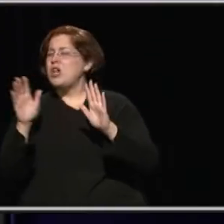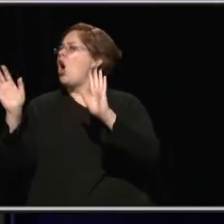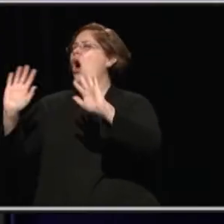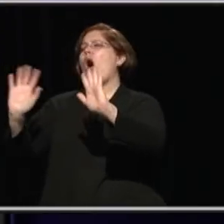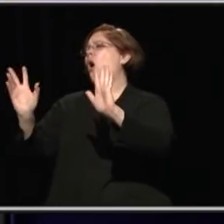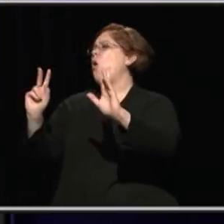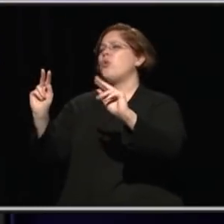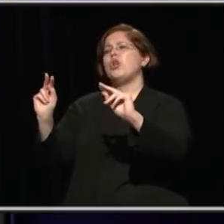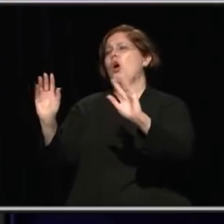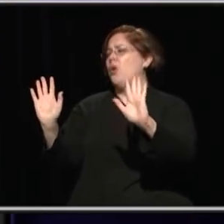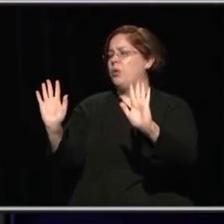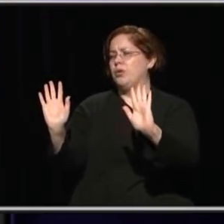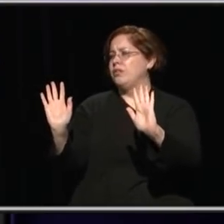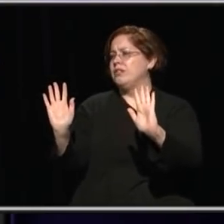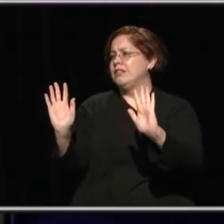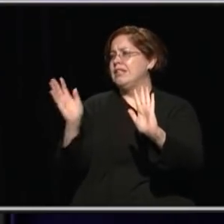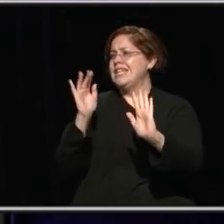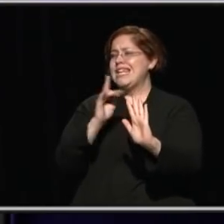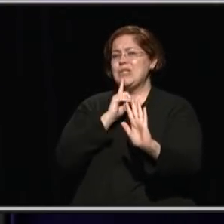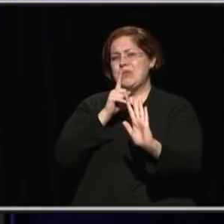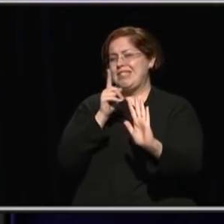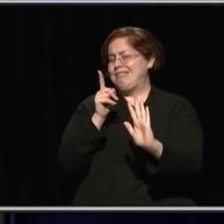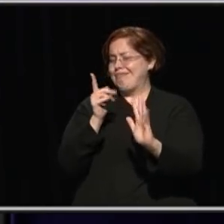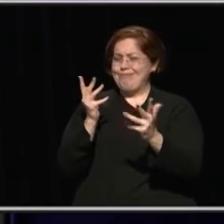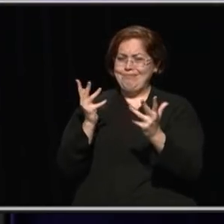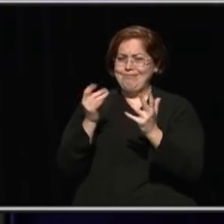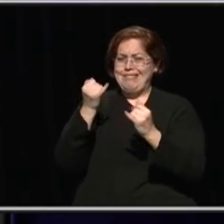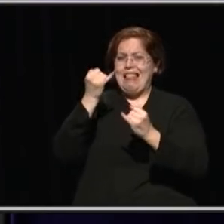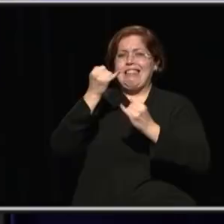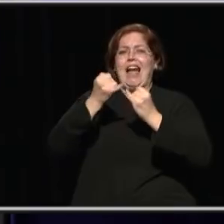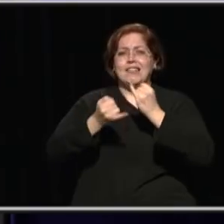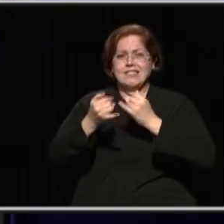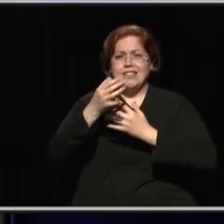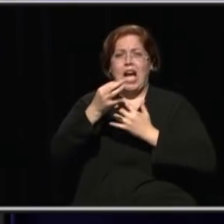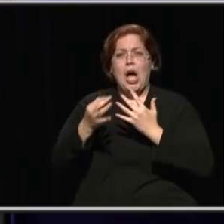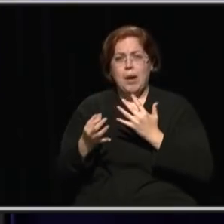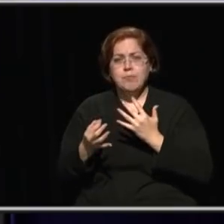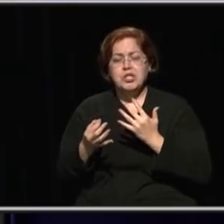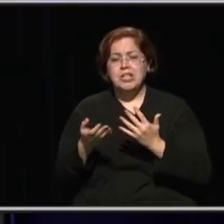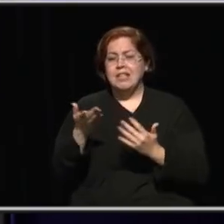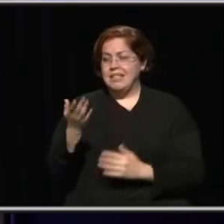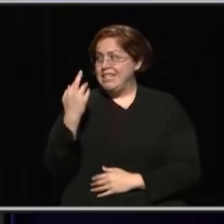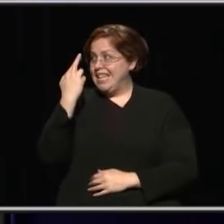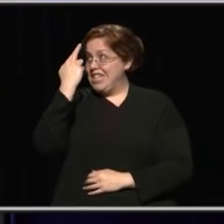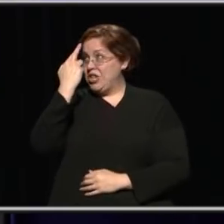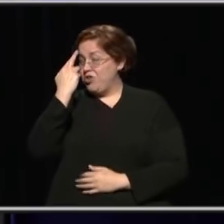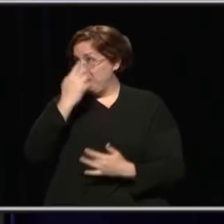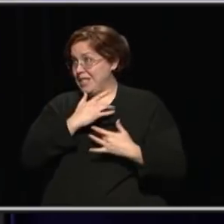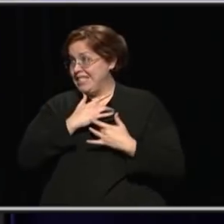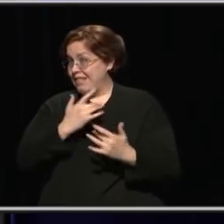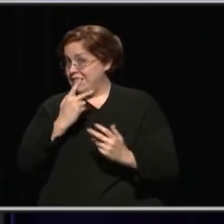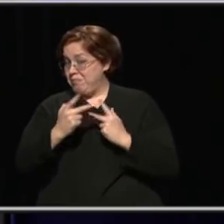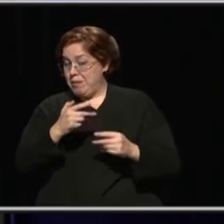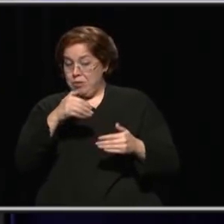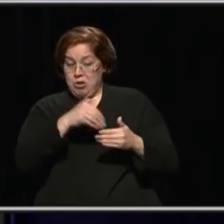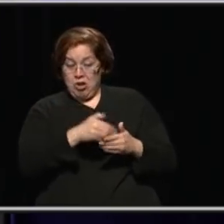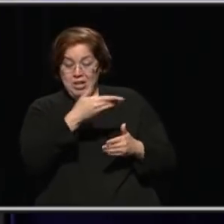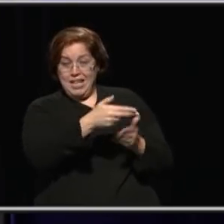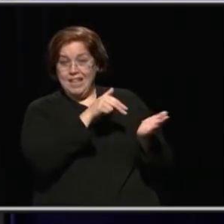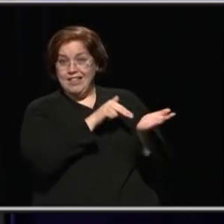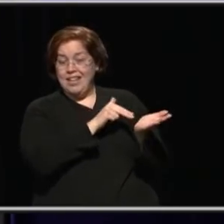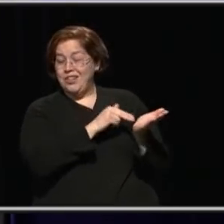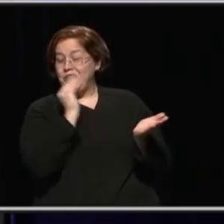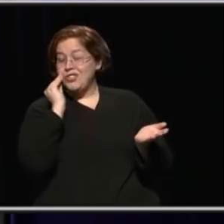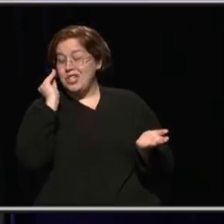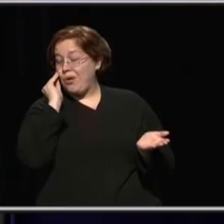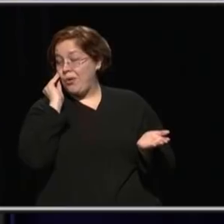that's really a last step, because there's a reason typically that people are in a nursing home, and